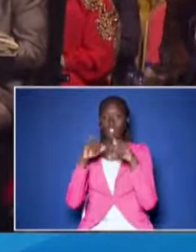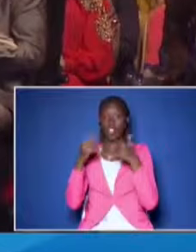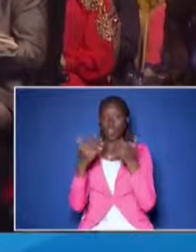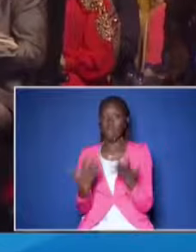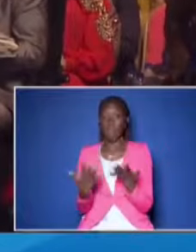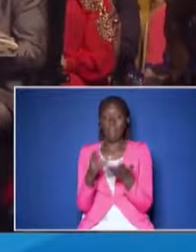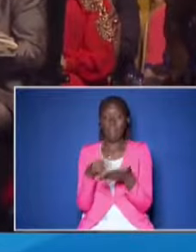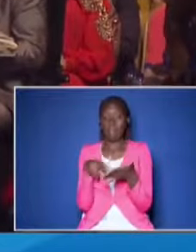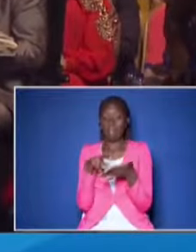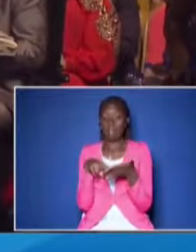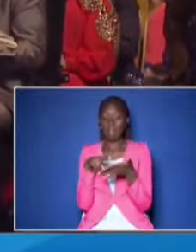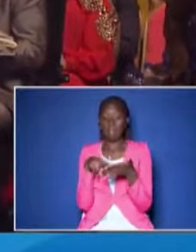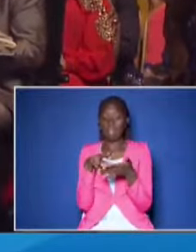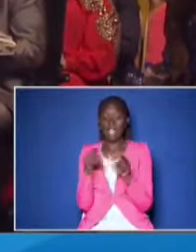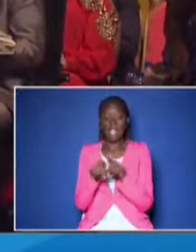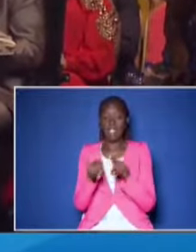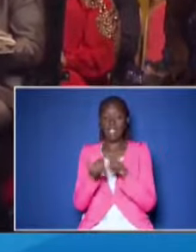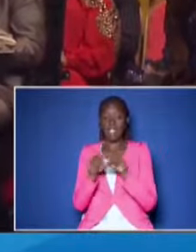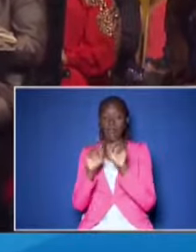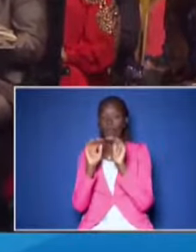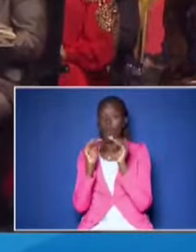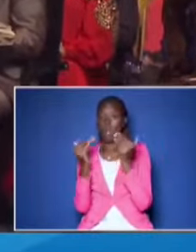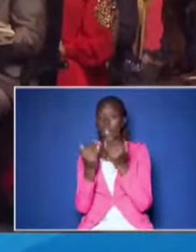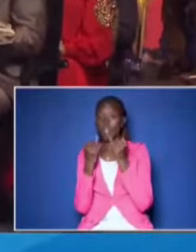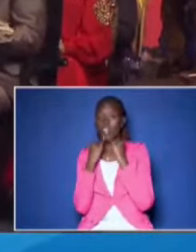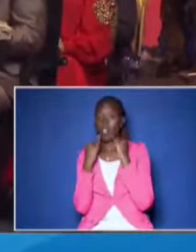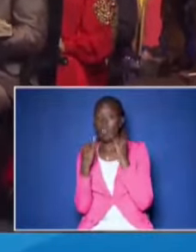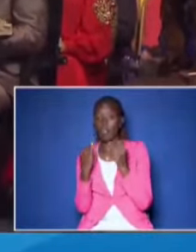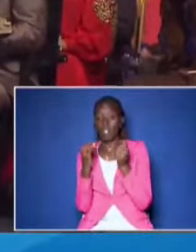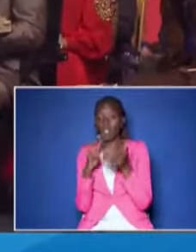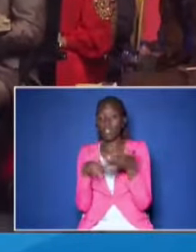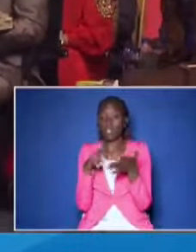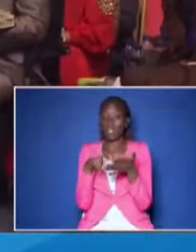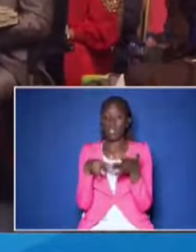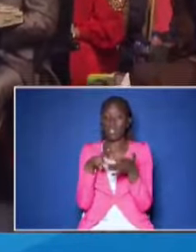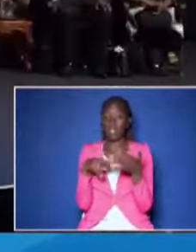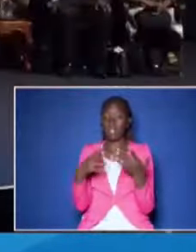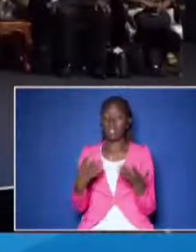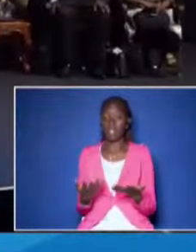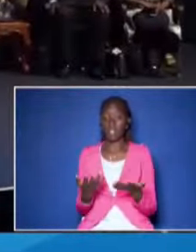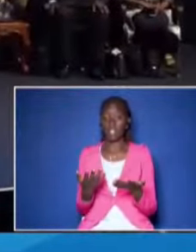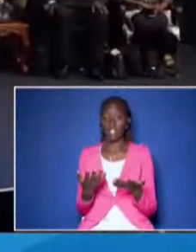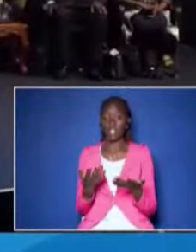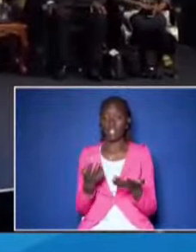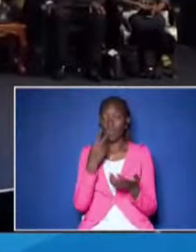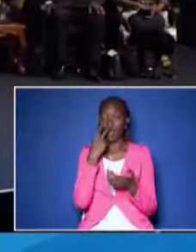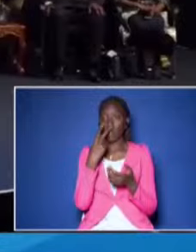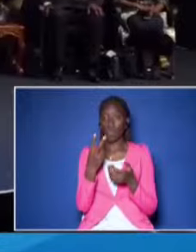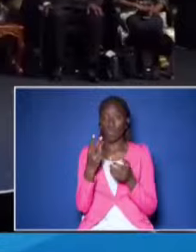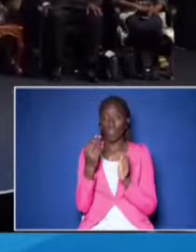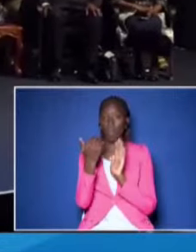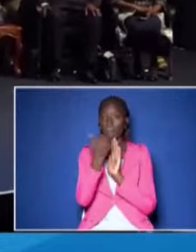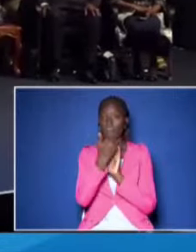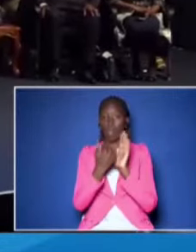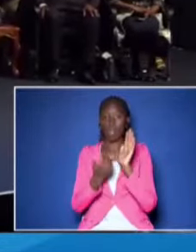magazine they read worldly information they look at worldly